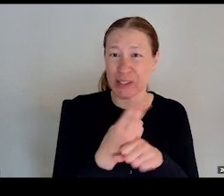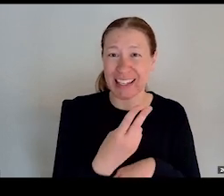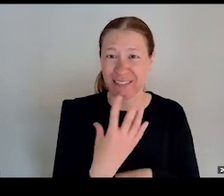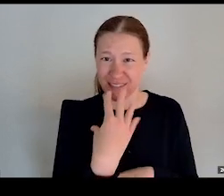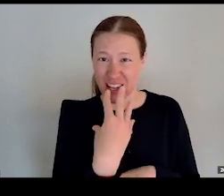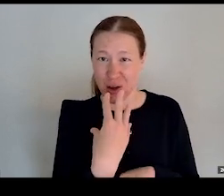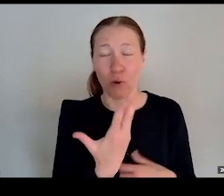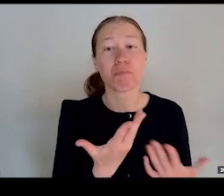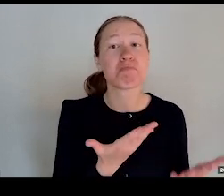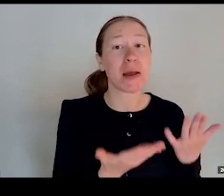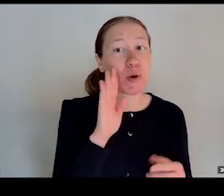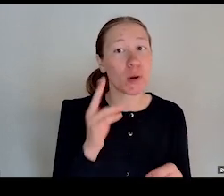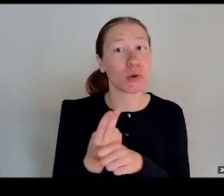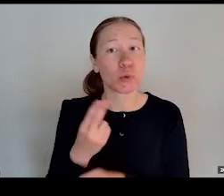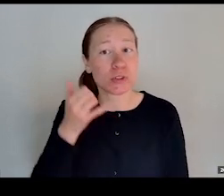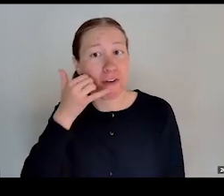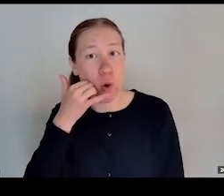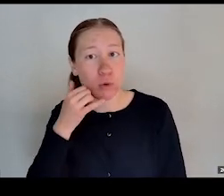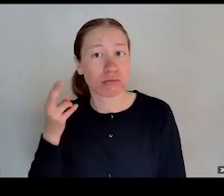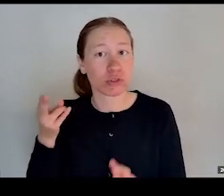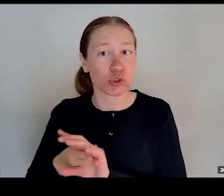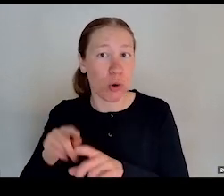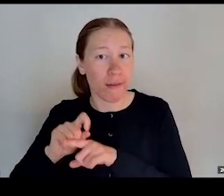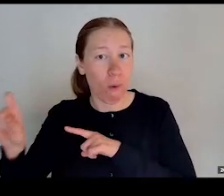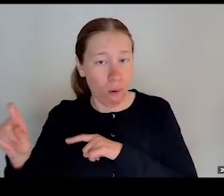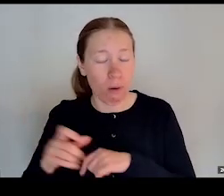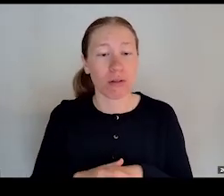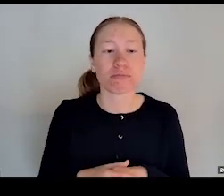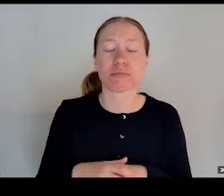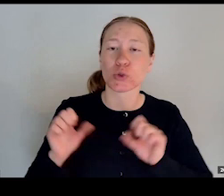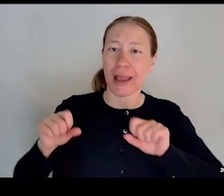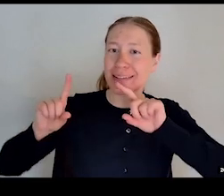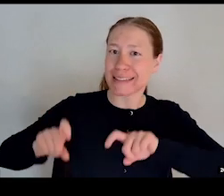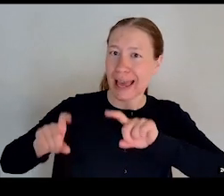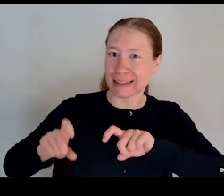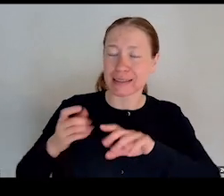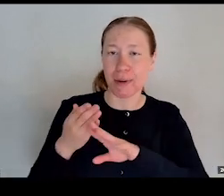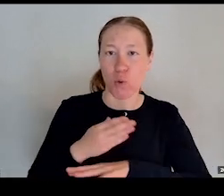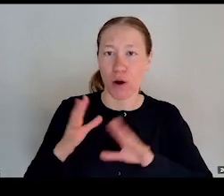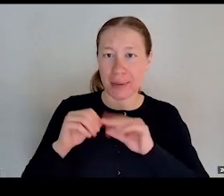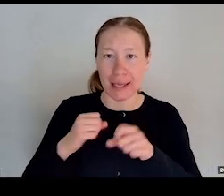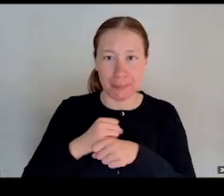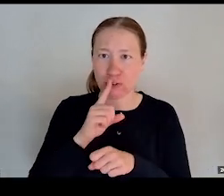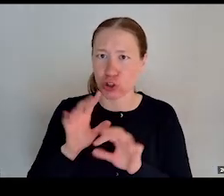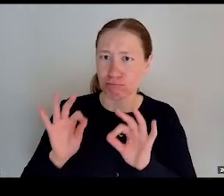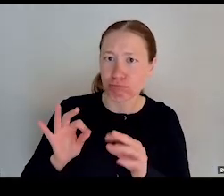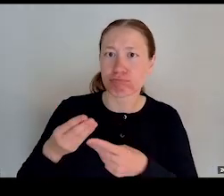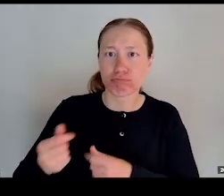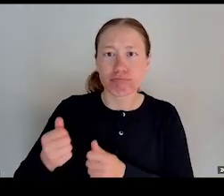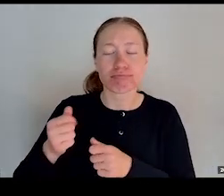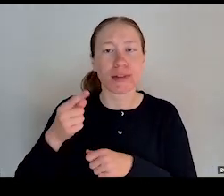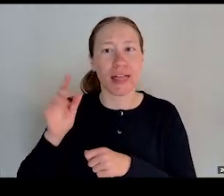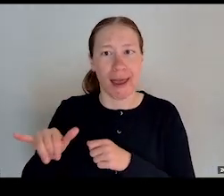you want to test the phone before the meeting, make sure that it is accessible for people to log in that way. Or if you are going to be logging